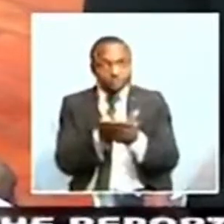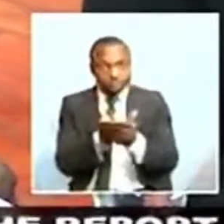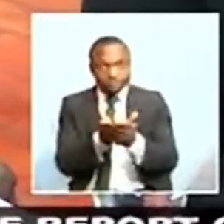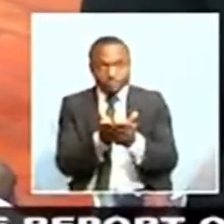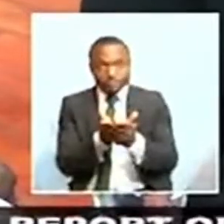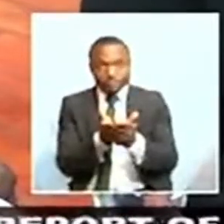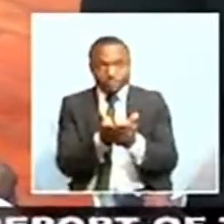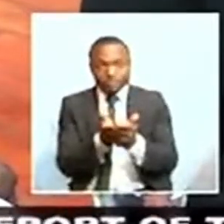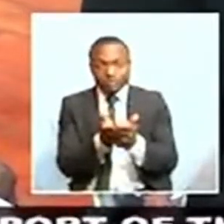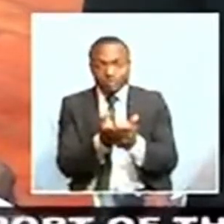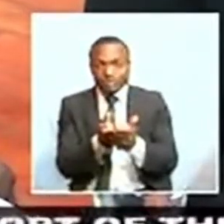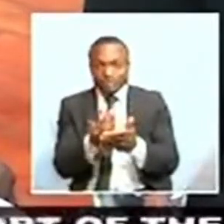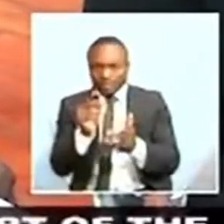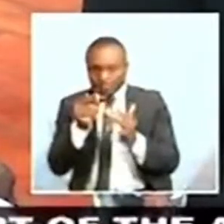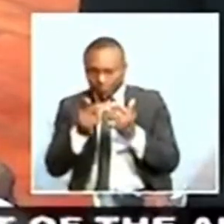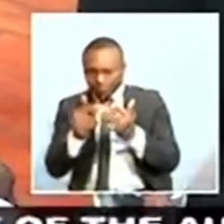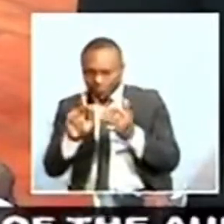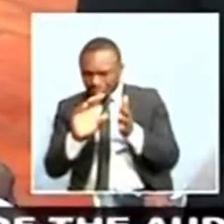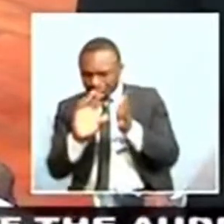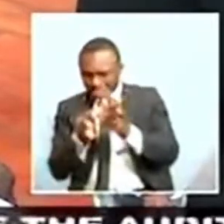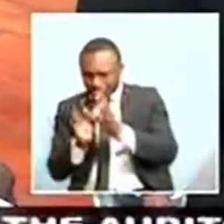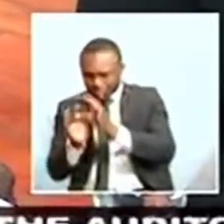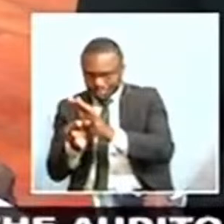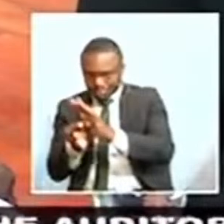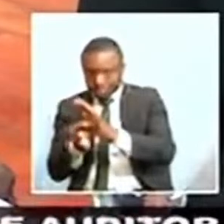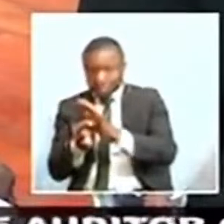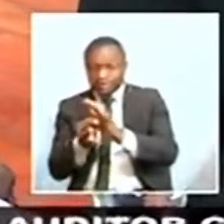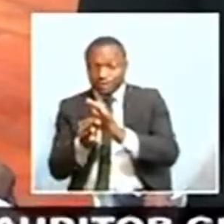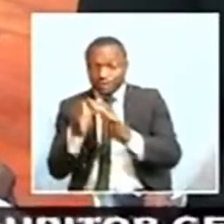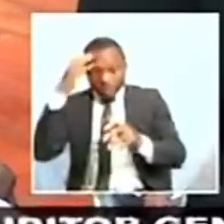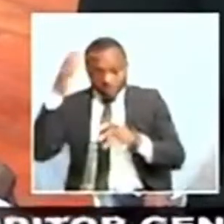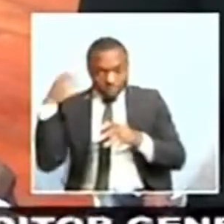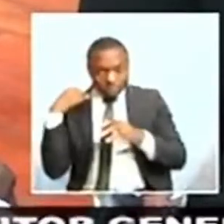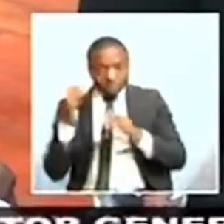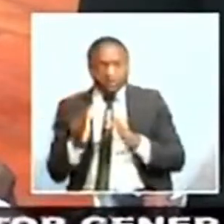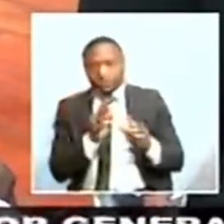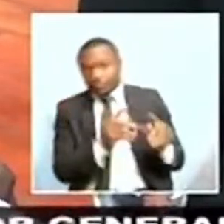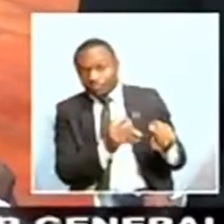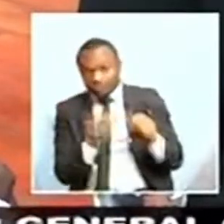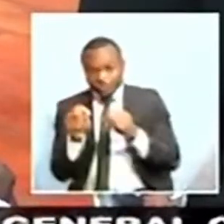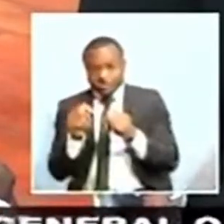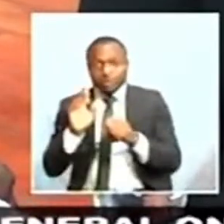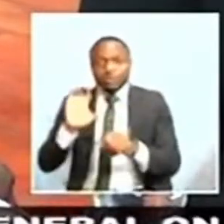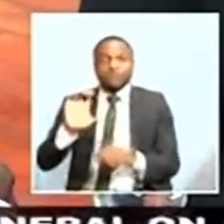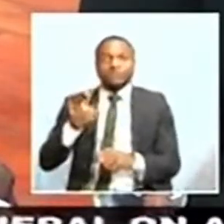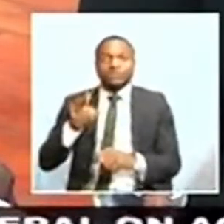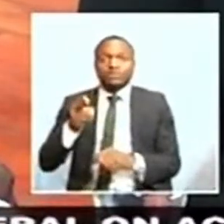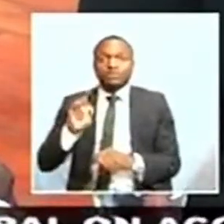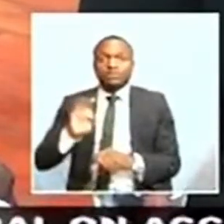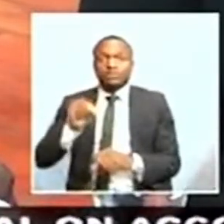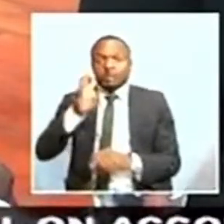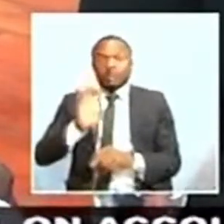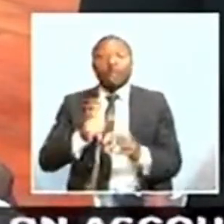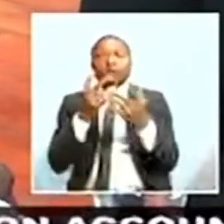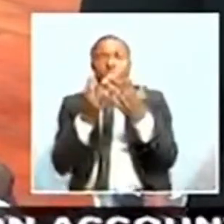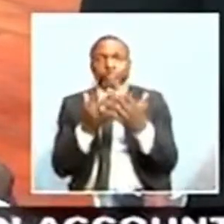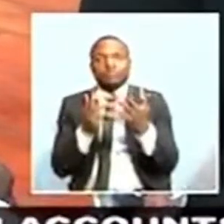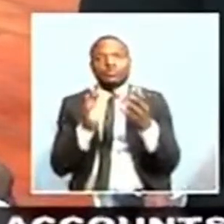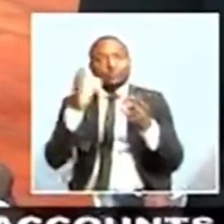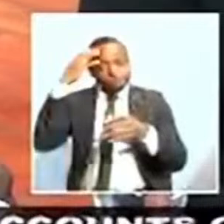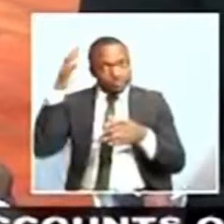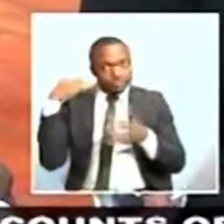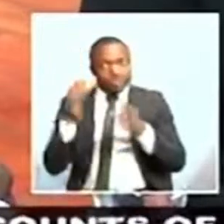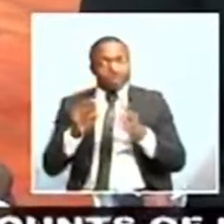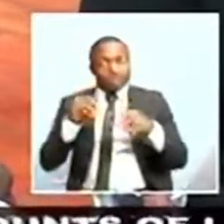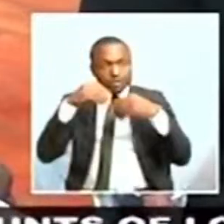jacket files, TJs, for officers who came on transfers, while Chisamba Town Council was waiting for officers to submit